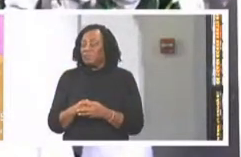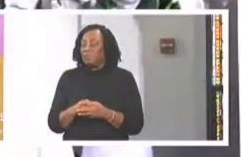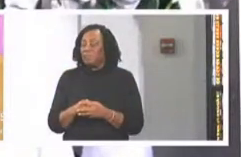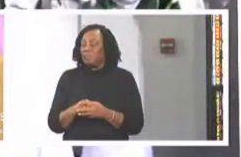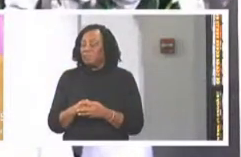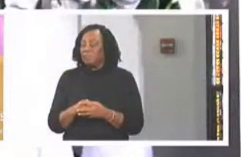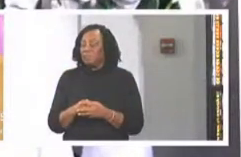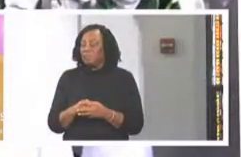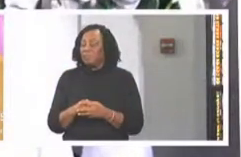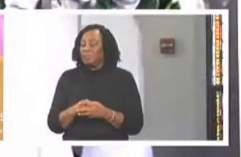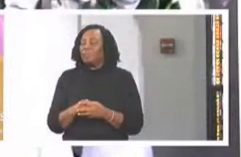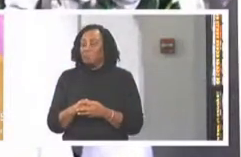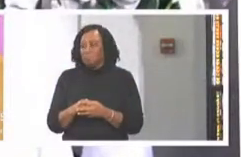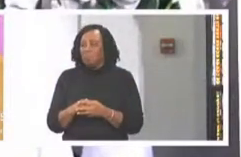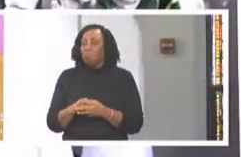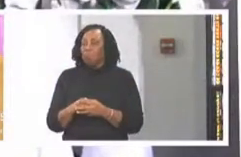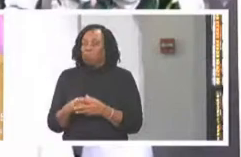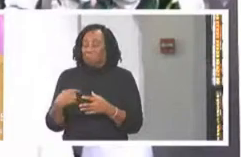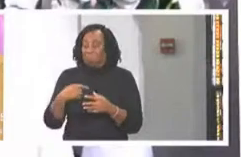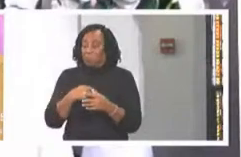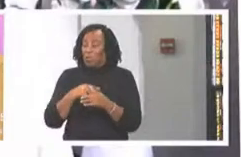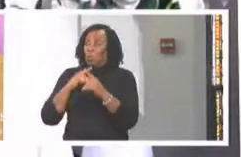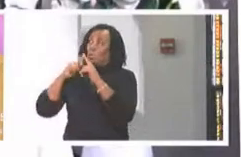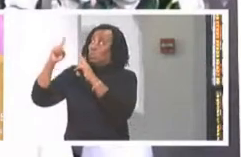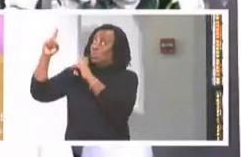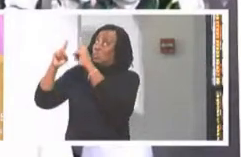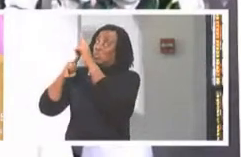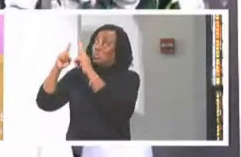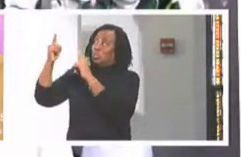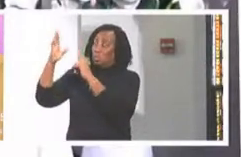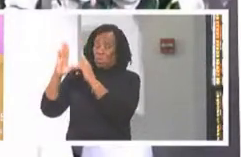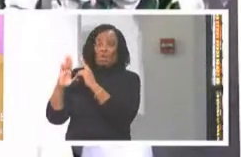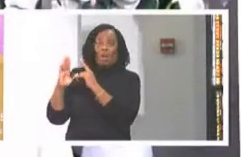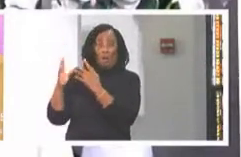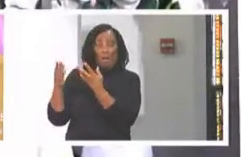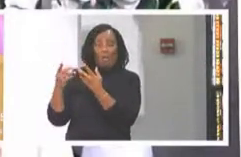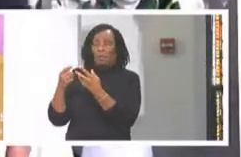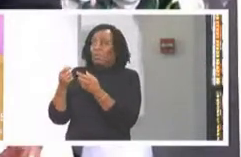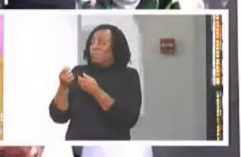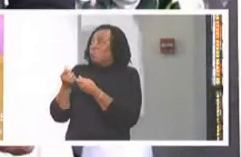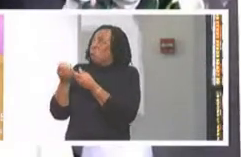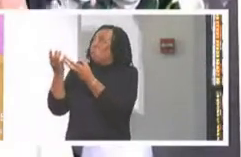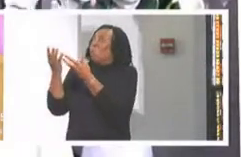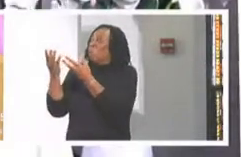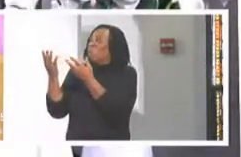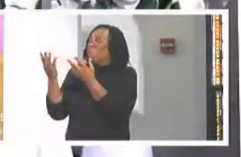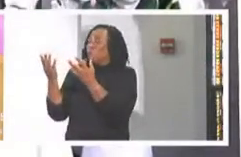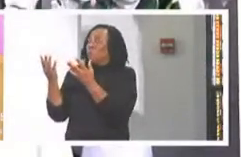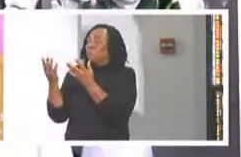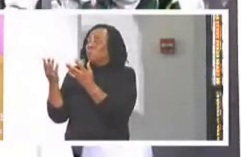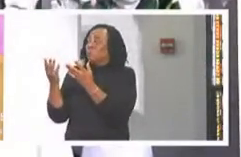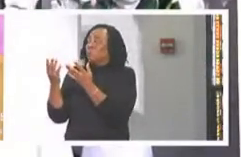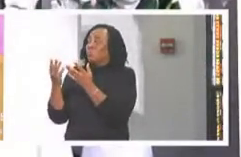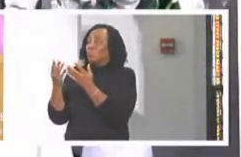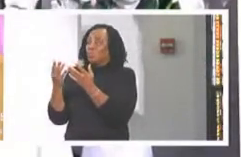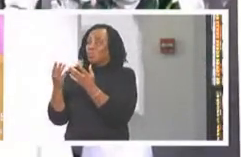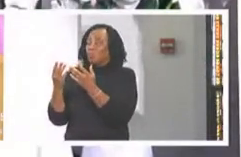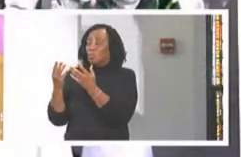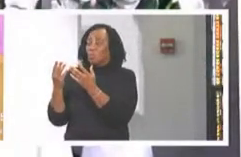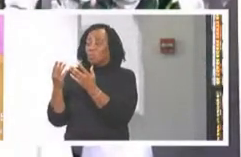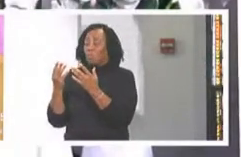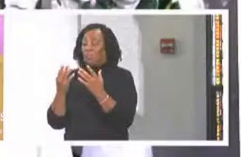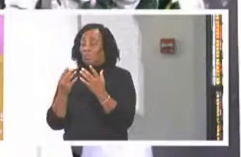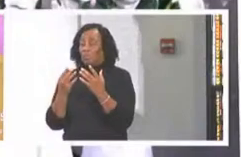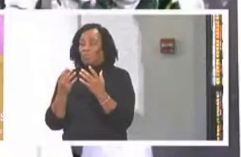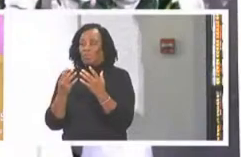And we talked to God and we confessed because that's what we know to do. We always wait till the situation